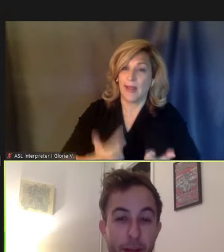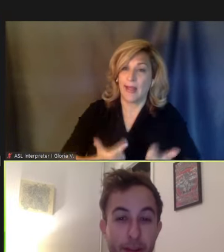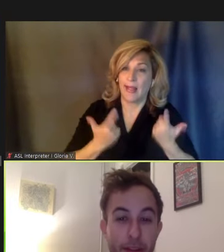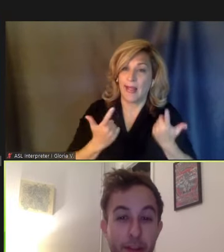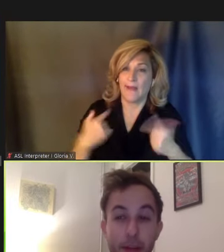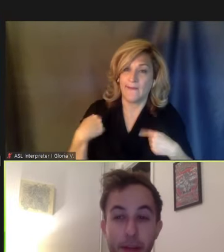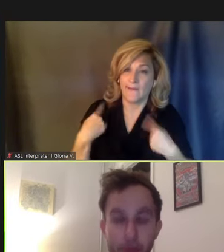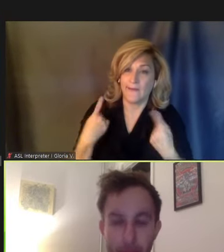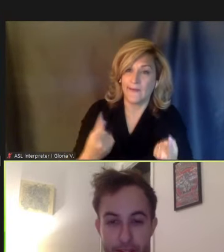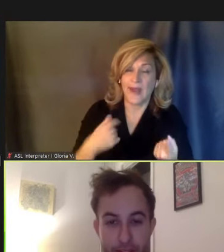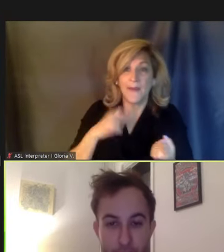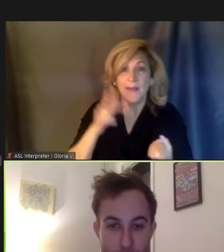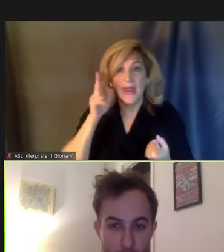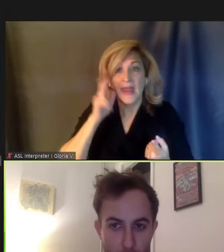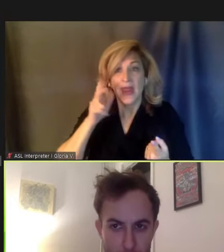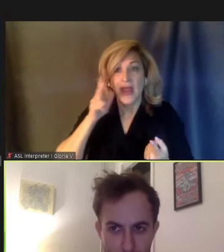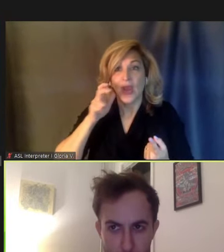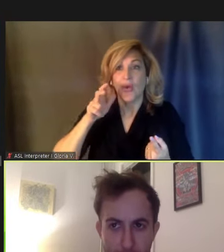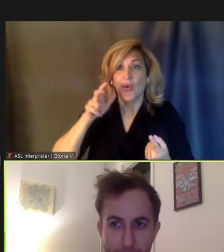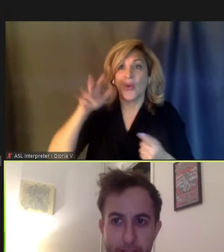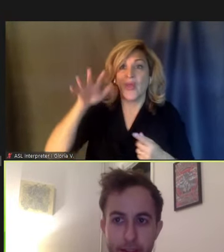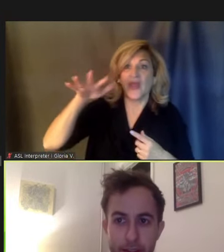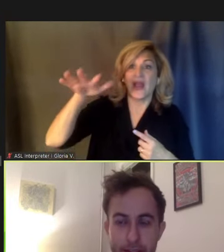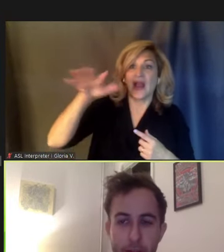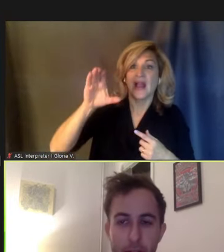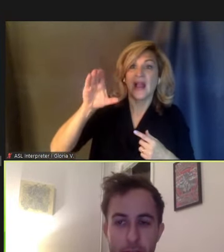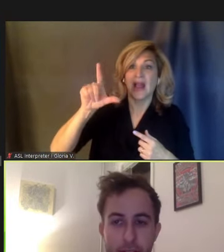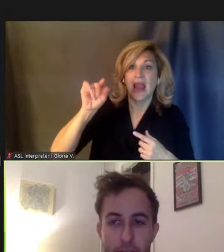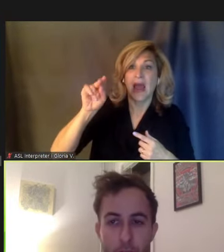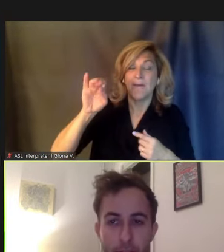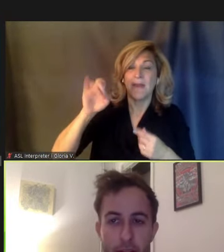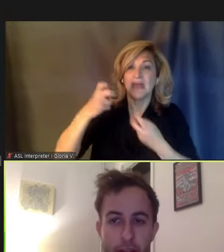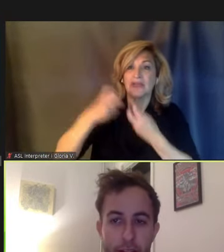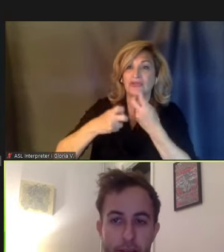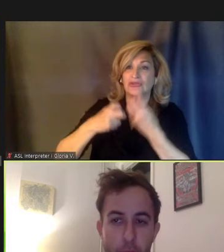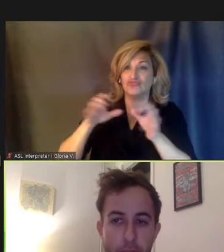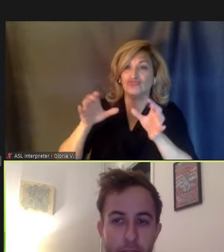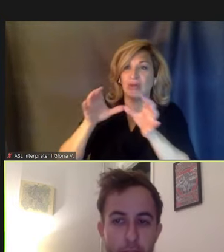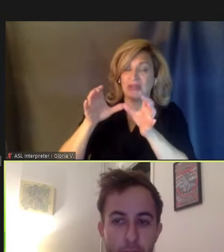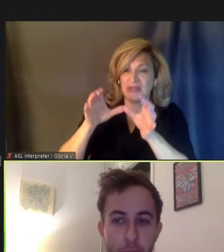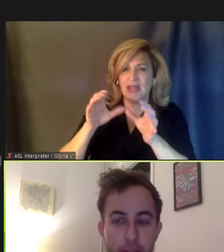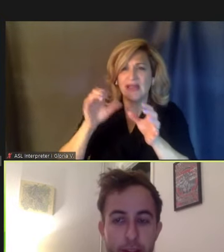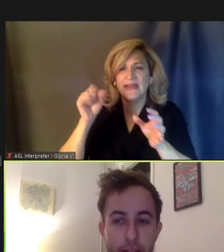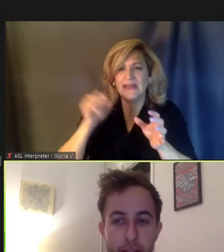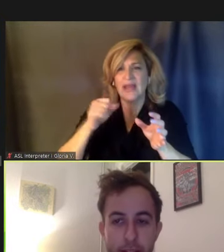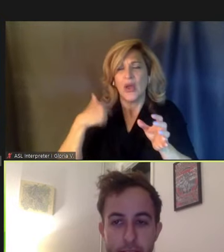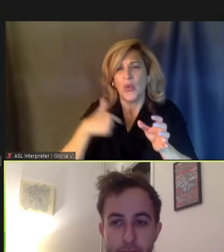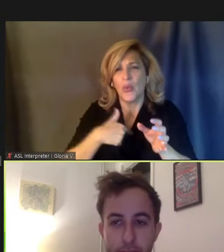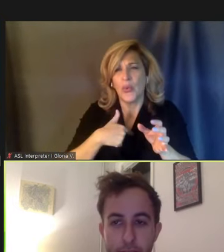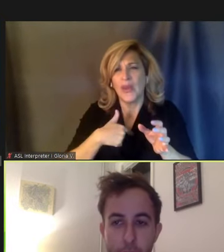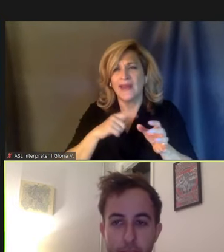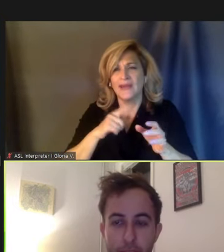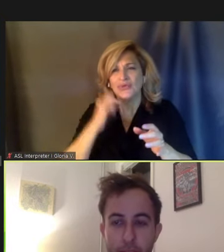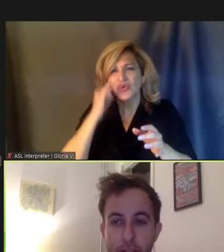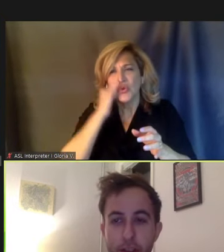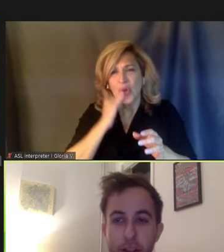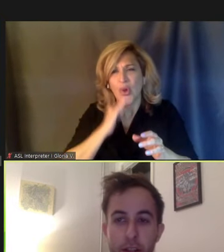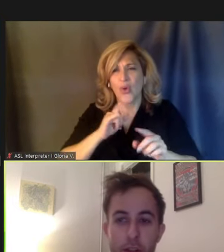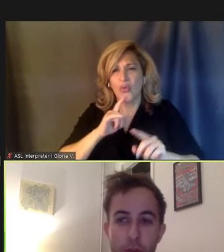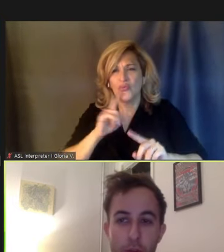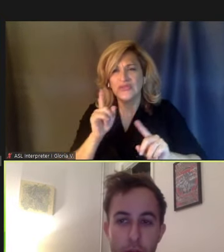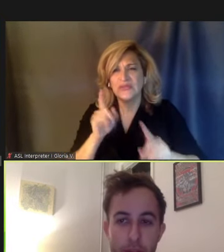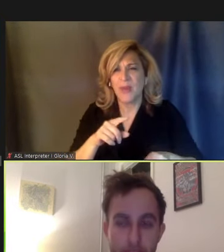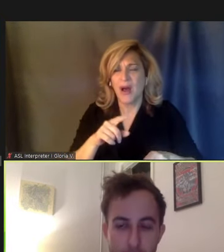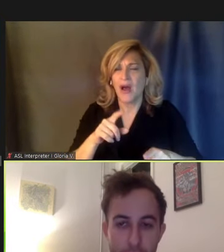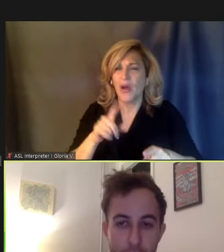about the climate crisis. Yet we act in this incredibly slow and ineffective way. We need to take decisive and quick action